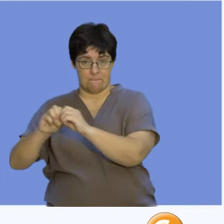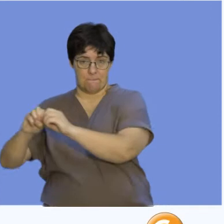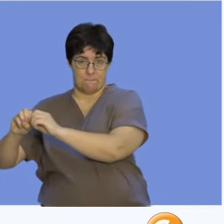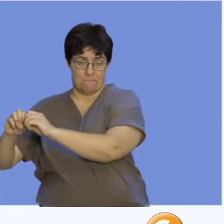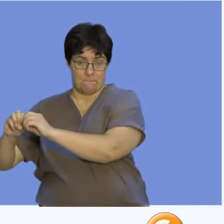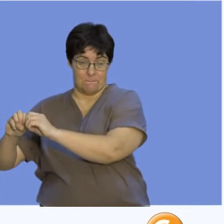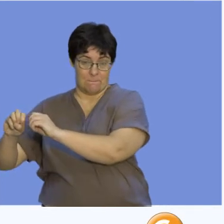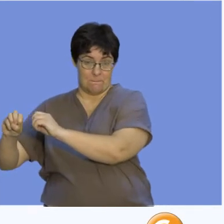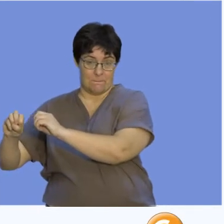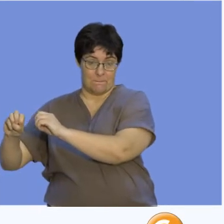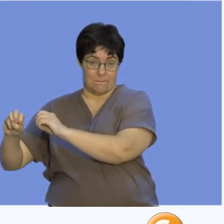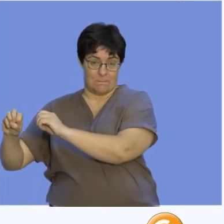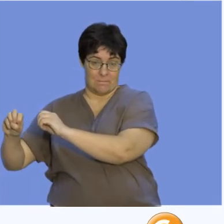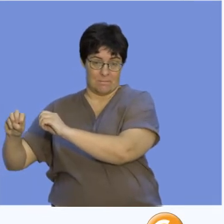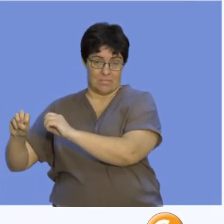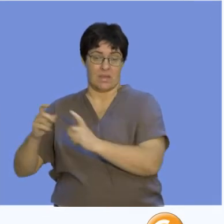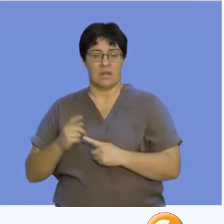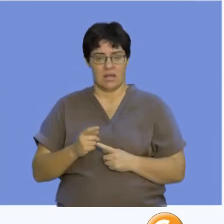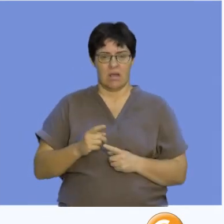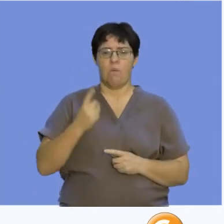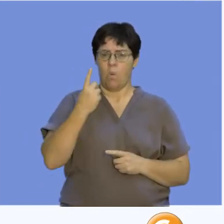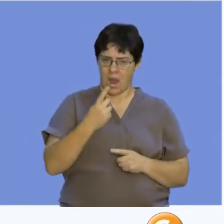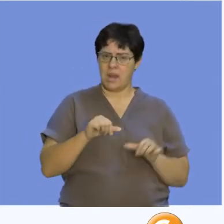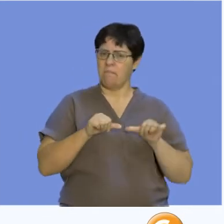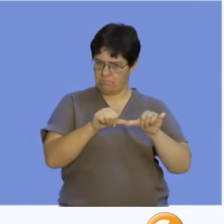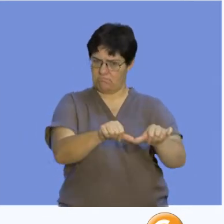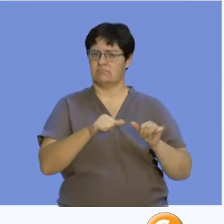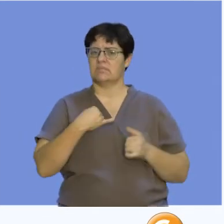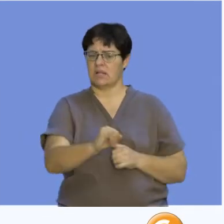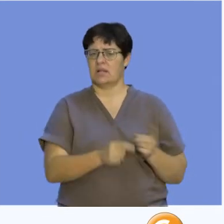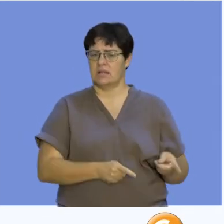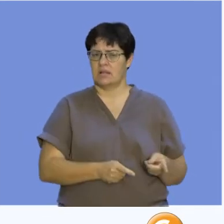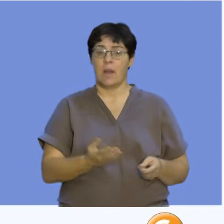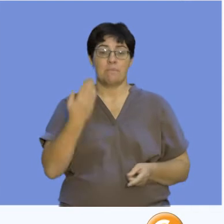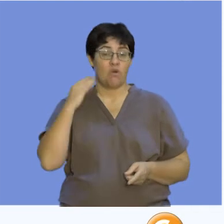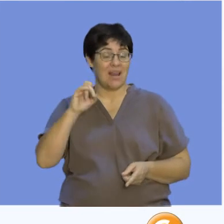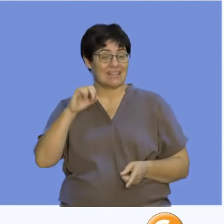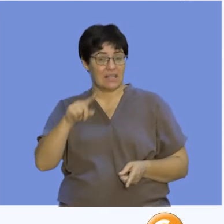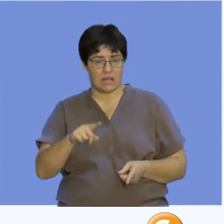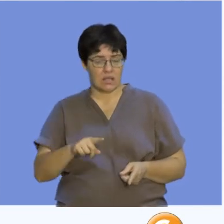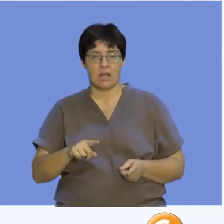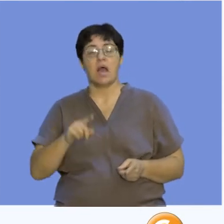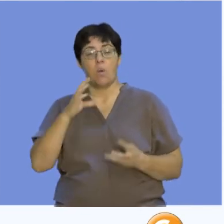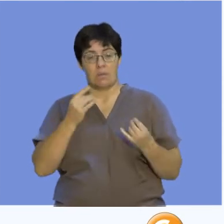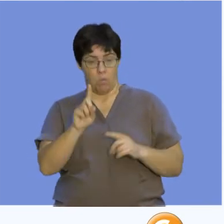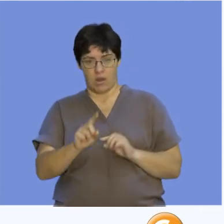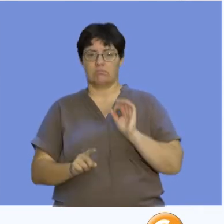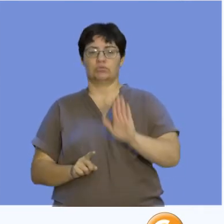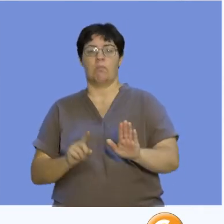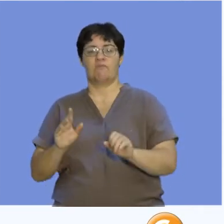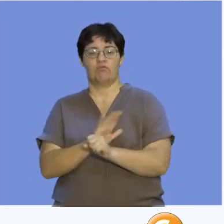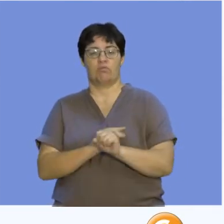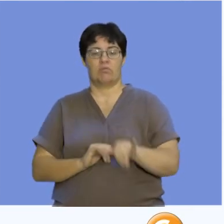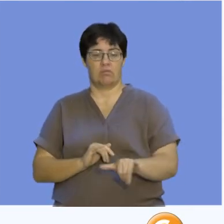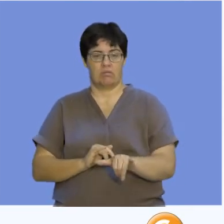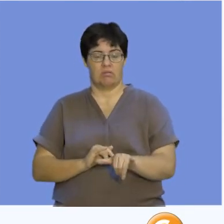They keep, number 1 keeps moving now. When it was elastic, number 1 stopped. Okay, now it